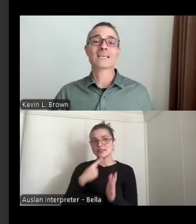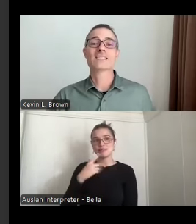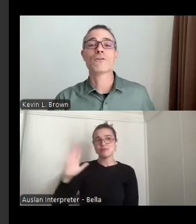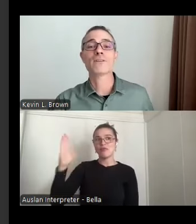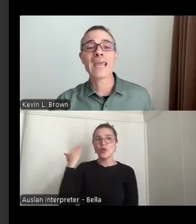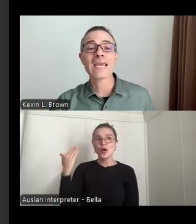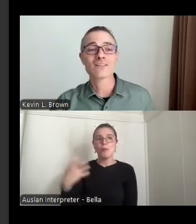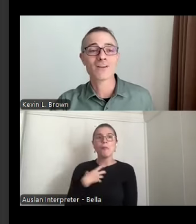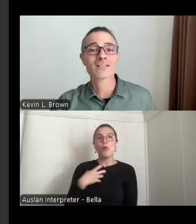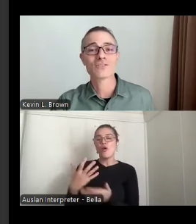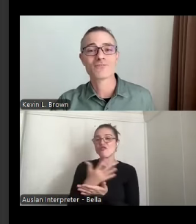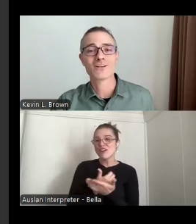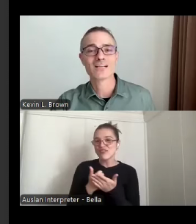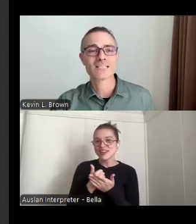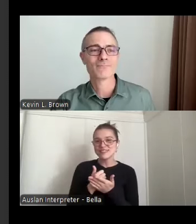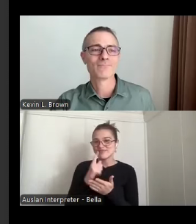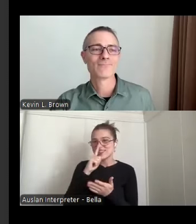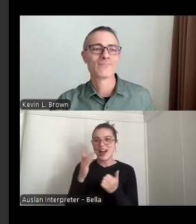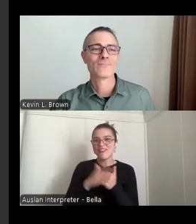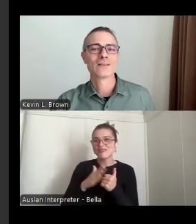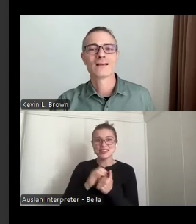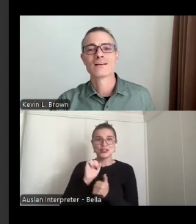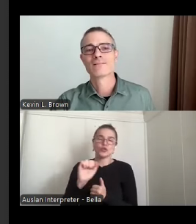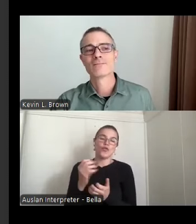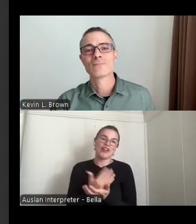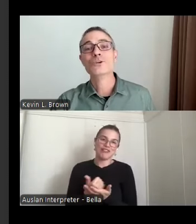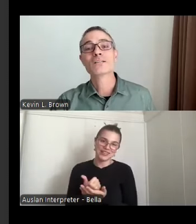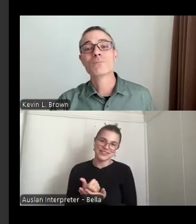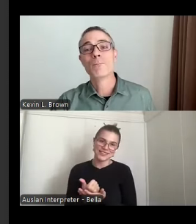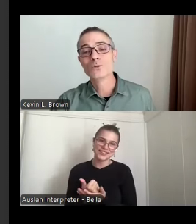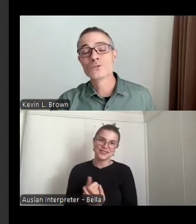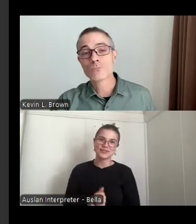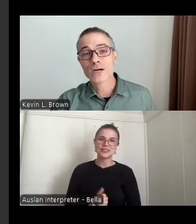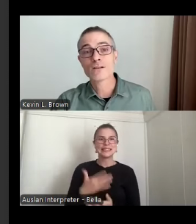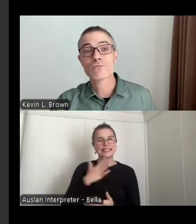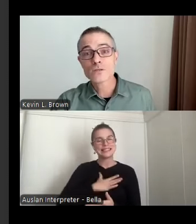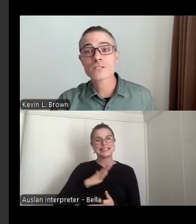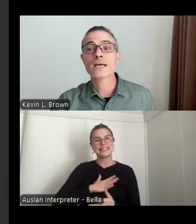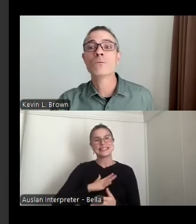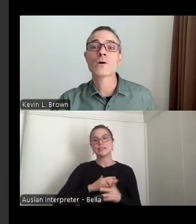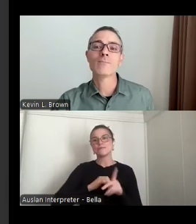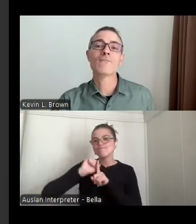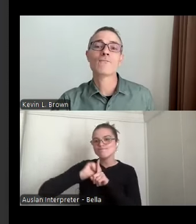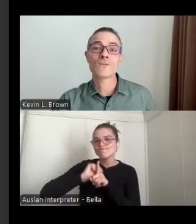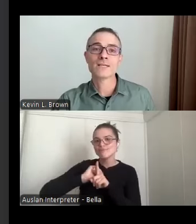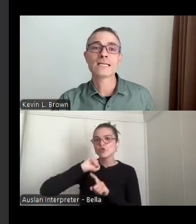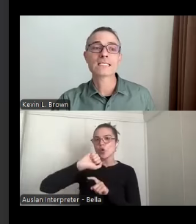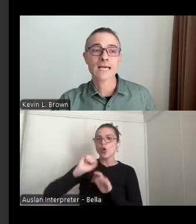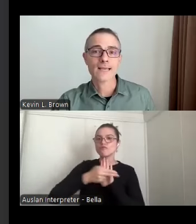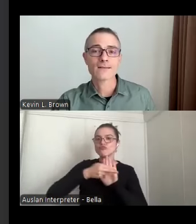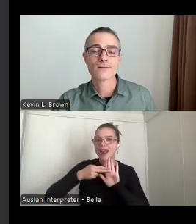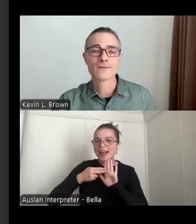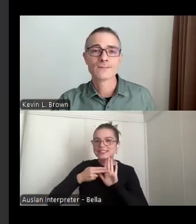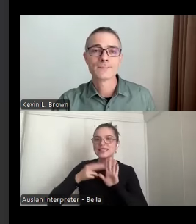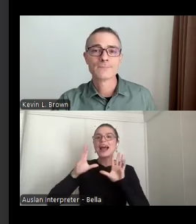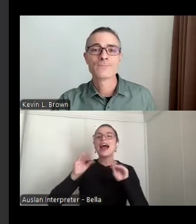fundraising itself can't fix your fundraising. You must build your brand first and worry about funding